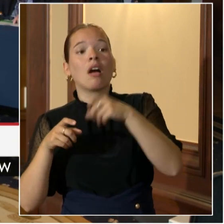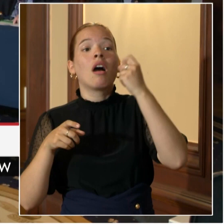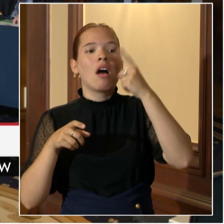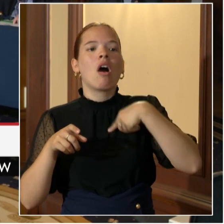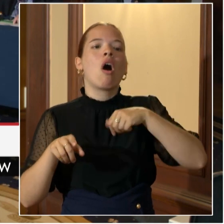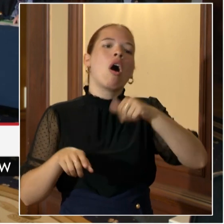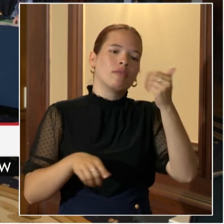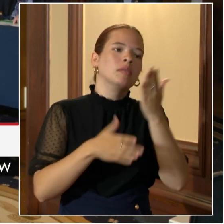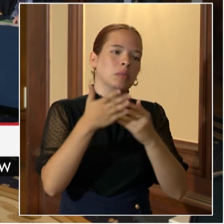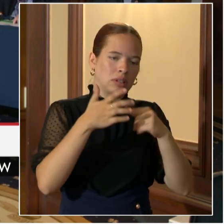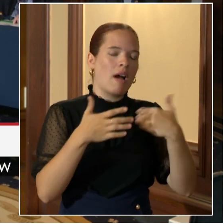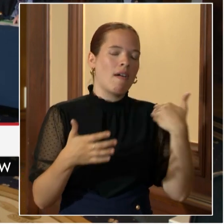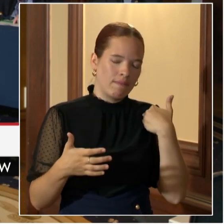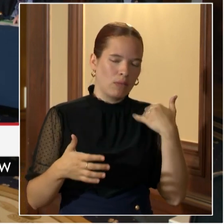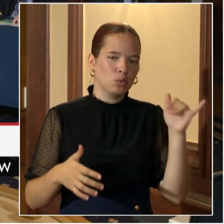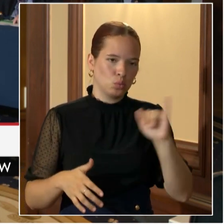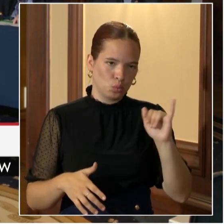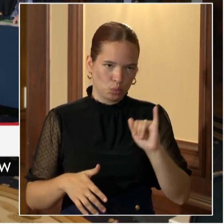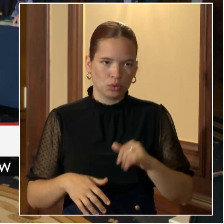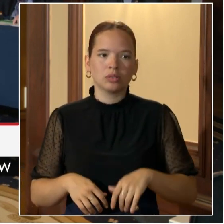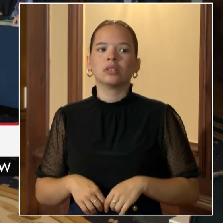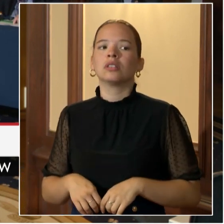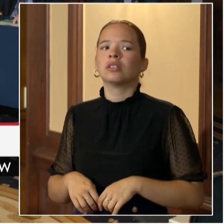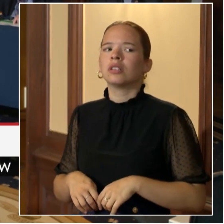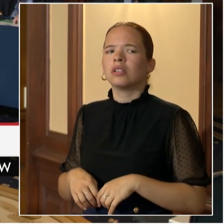of this amendment would be to take the